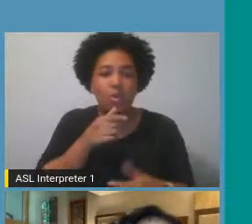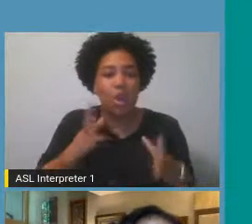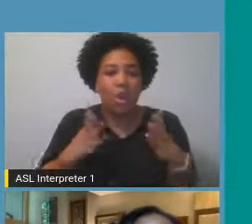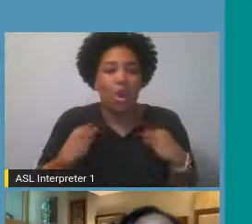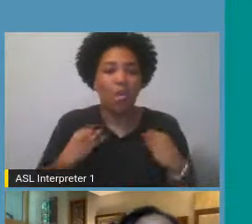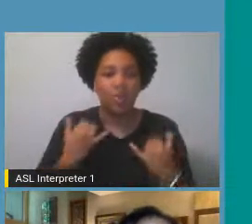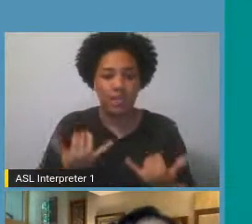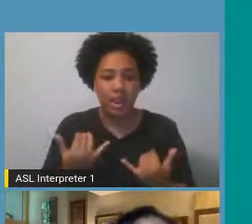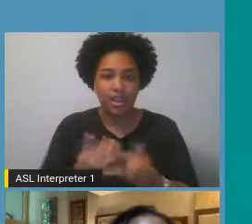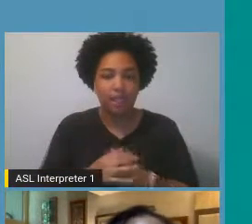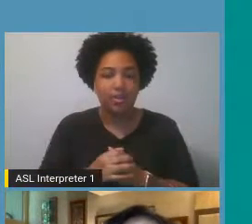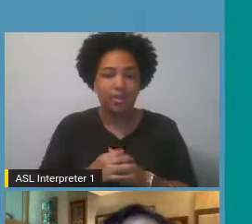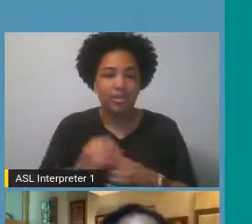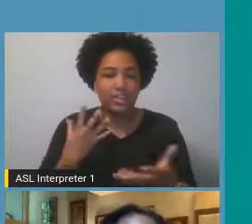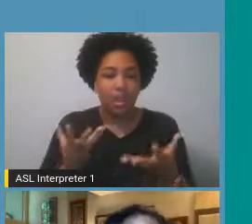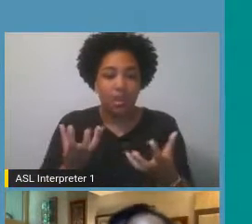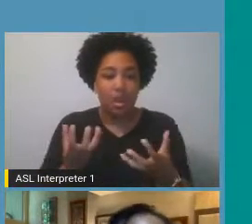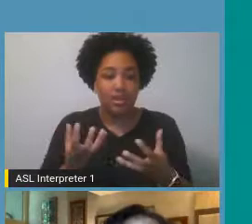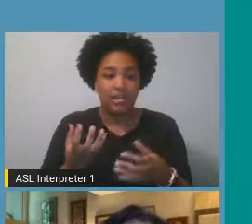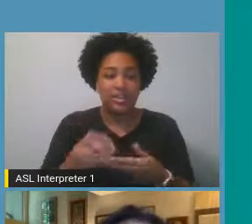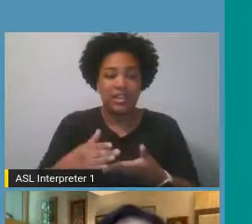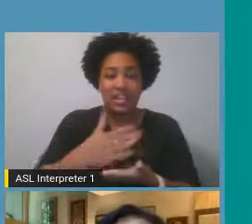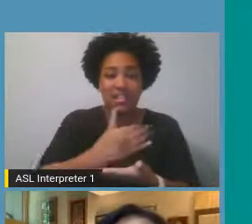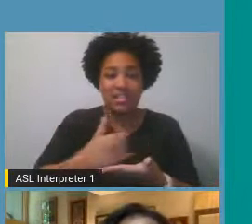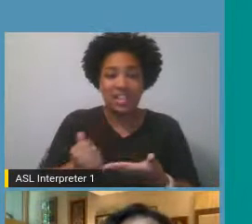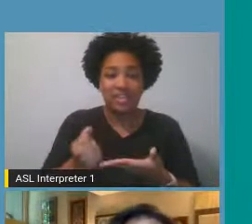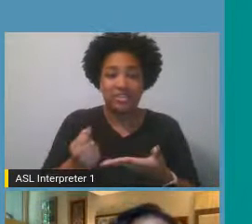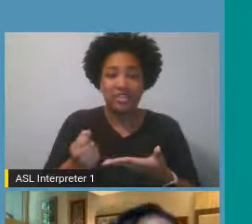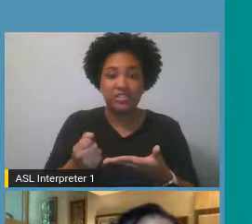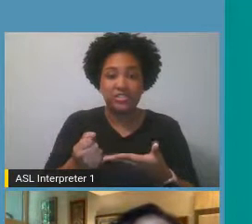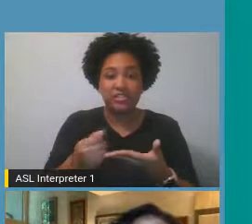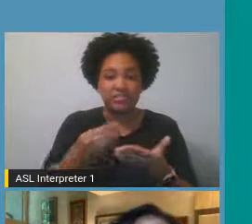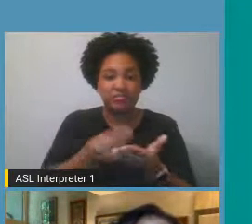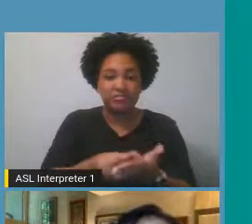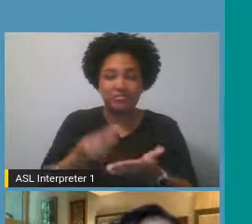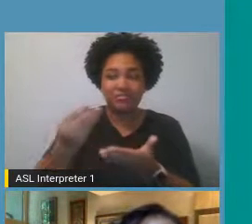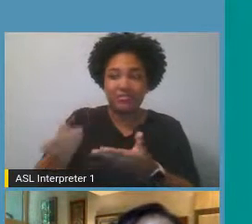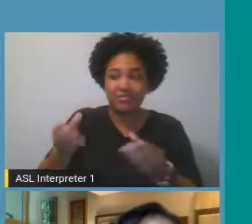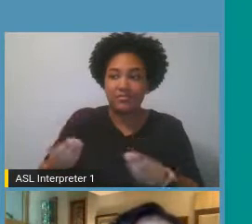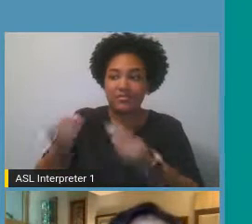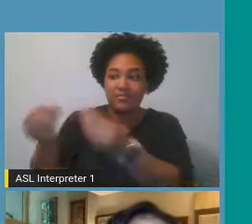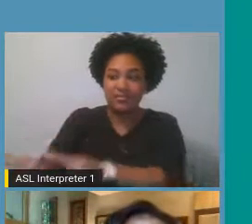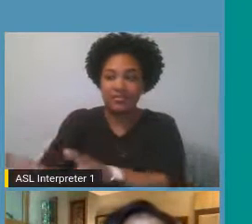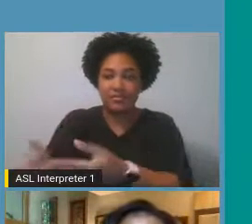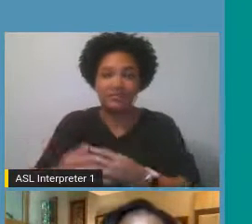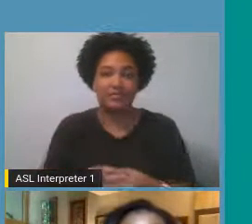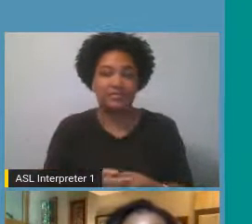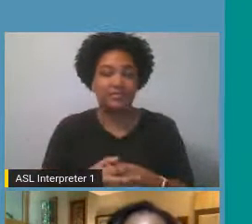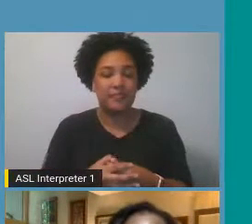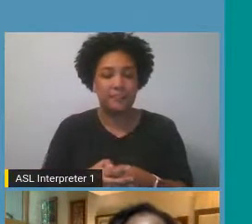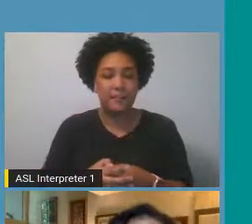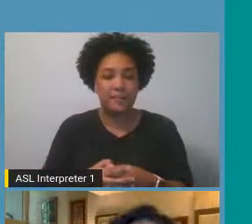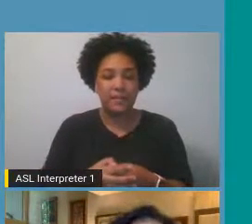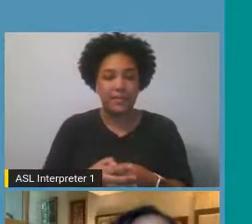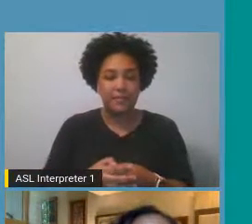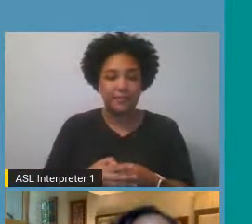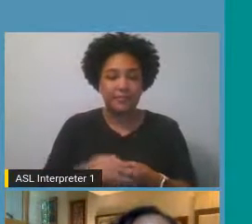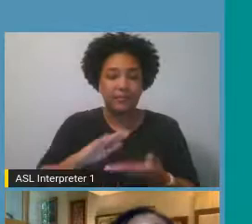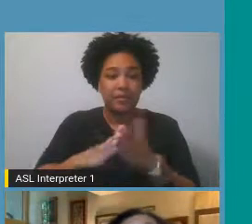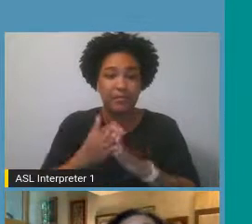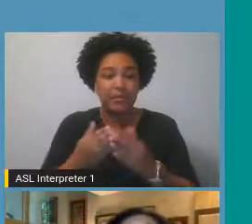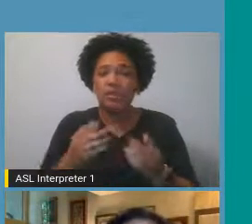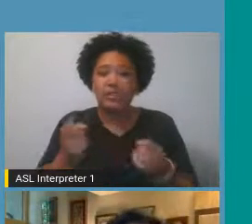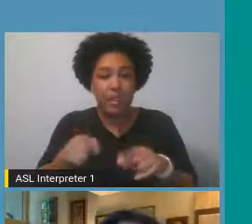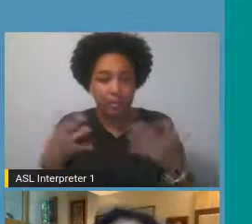be sold and dispersed to private hands, and then it was just be scattered all over the place. And so what happened